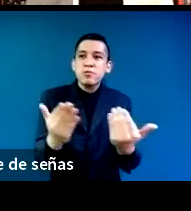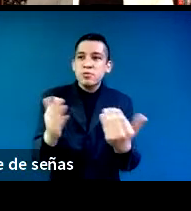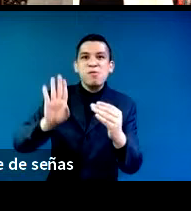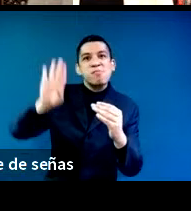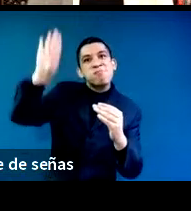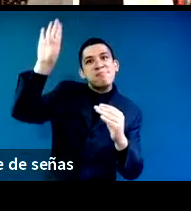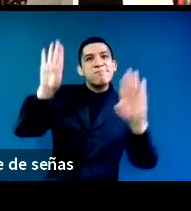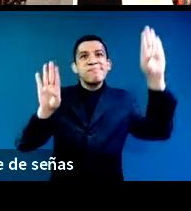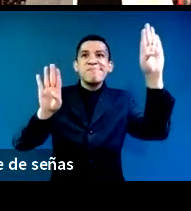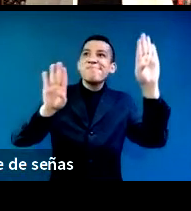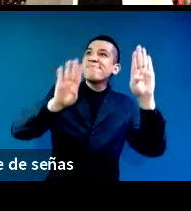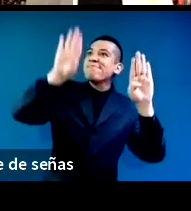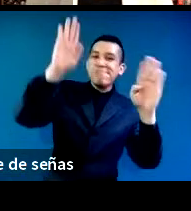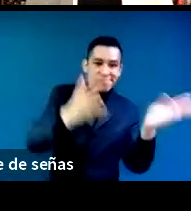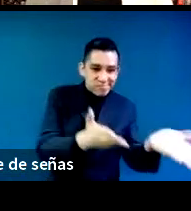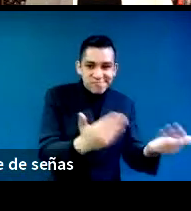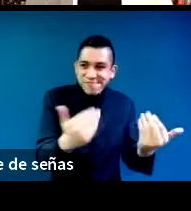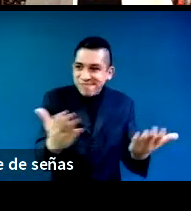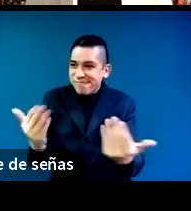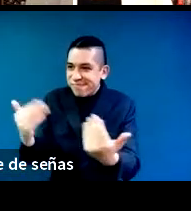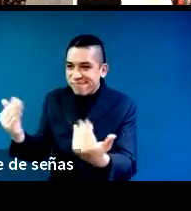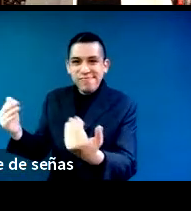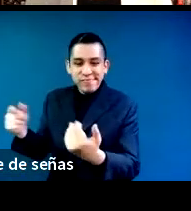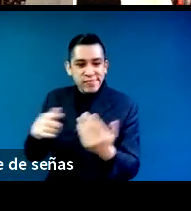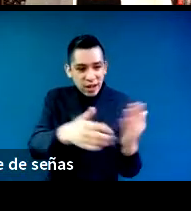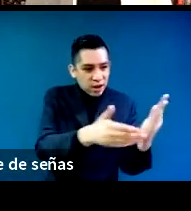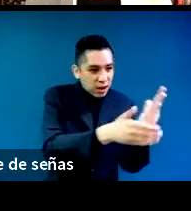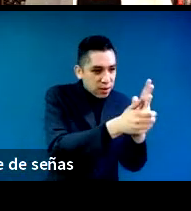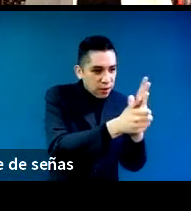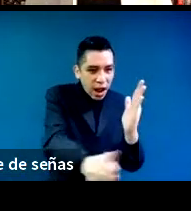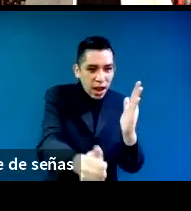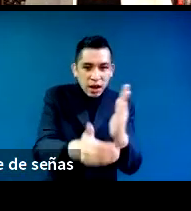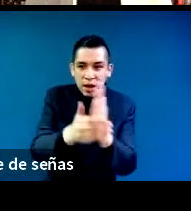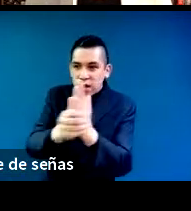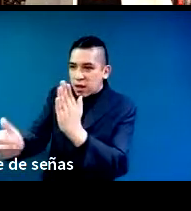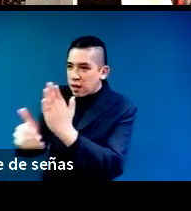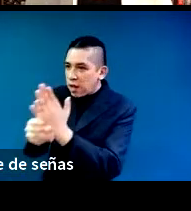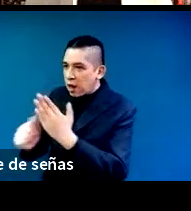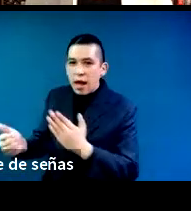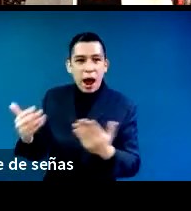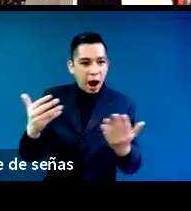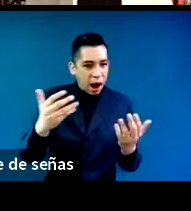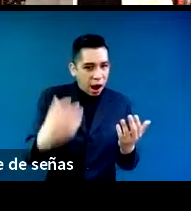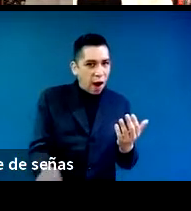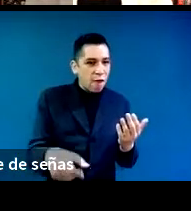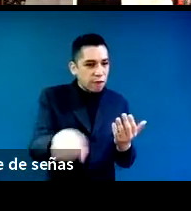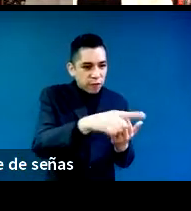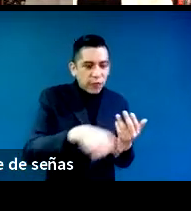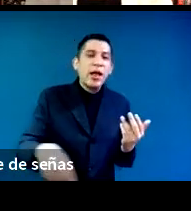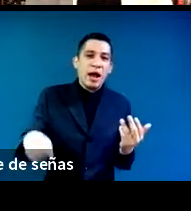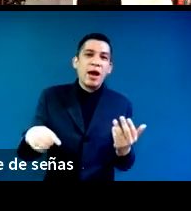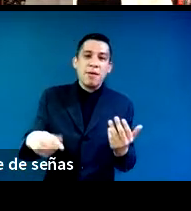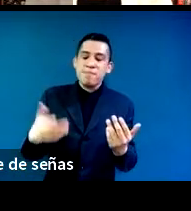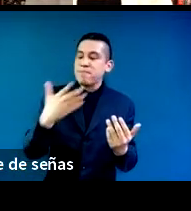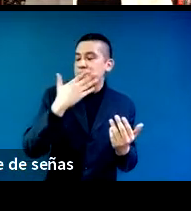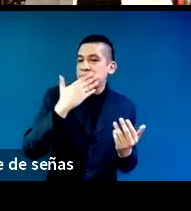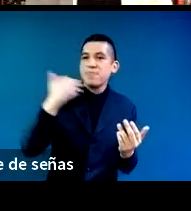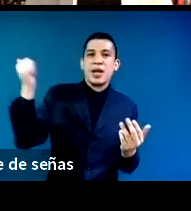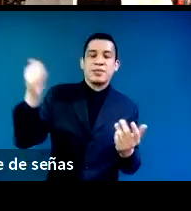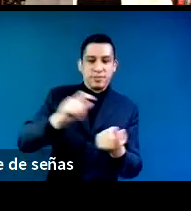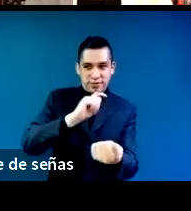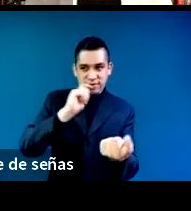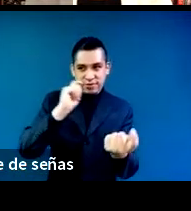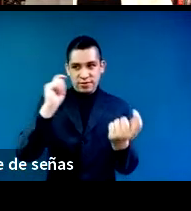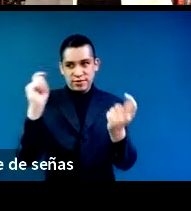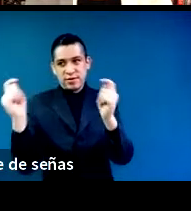those manuals, as Pascal was talking about earlier. And we can only do that together, and if we're sharing that data in real